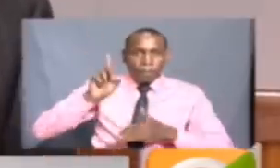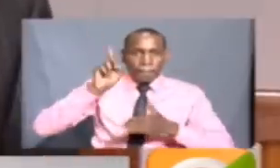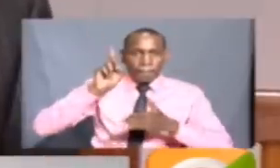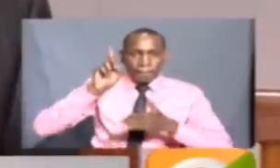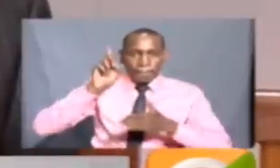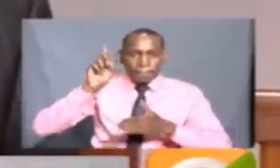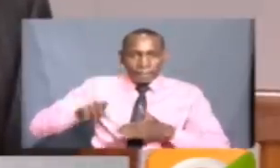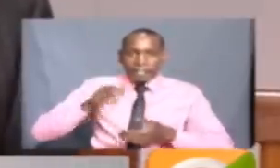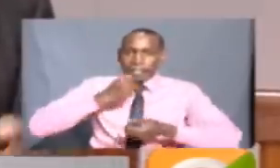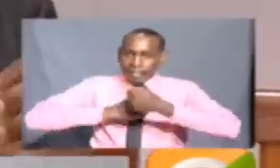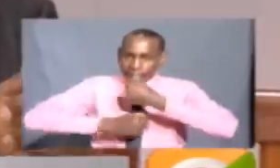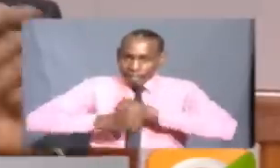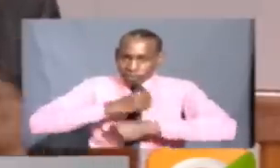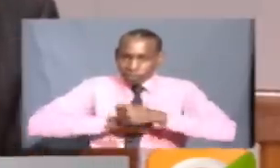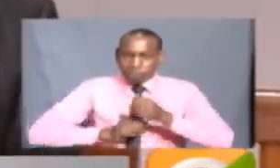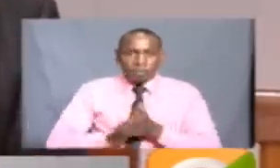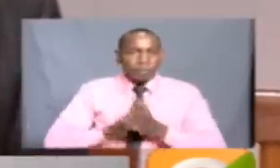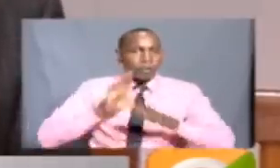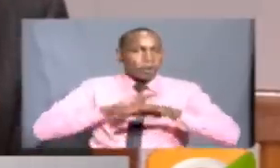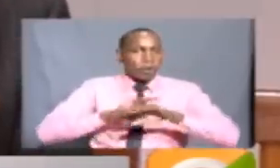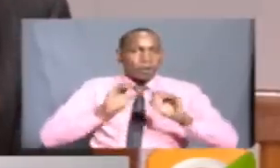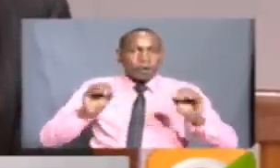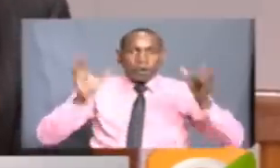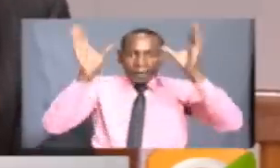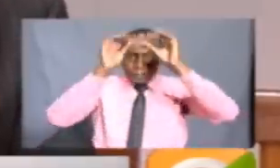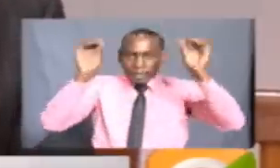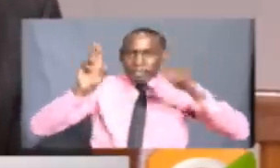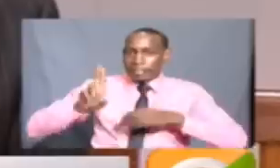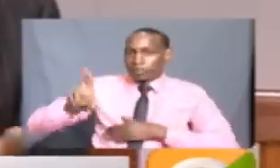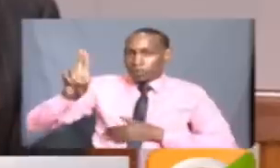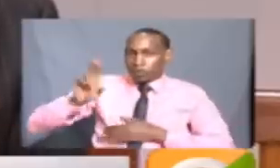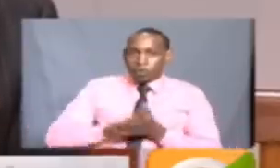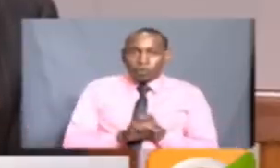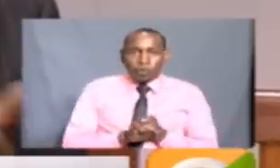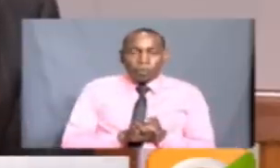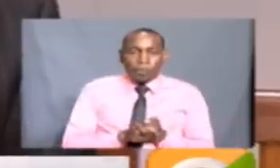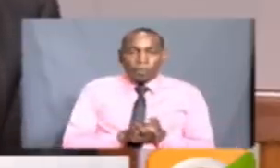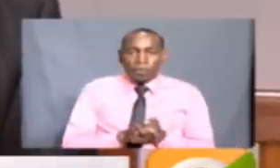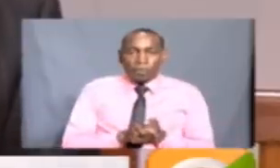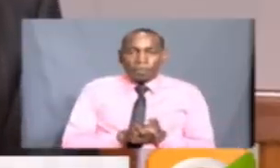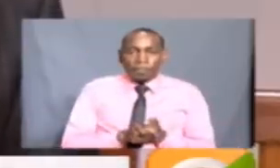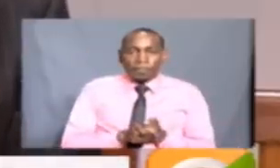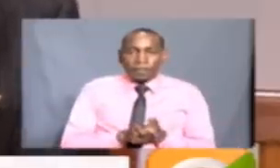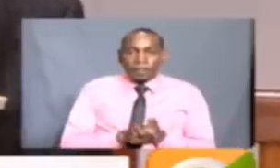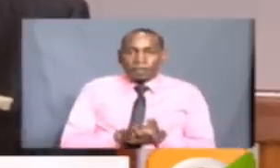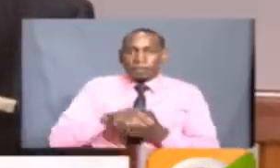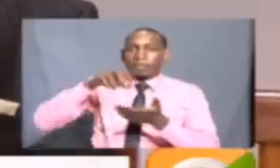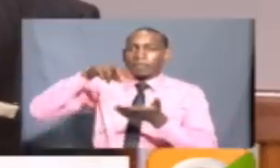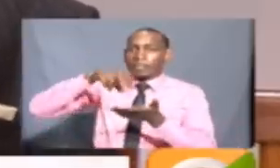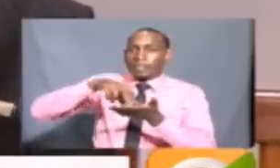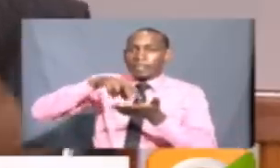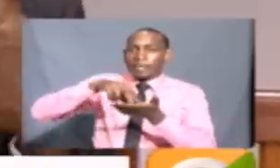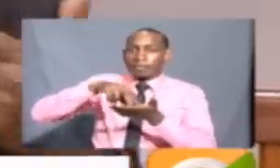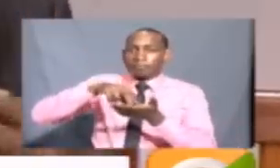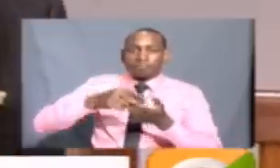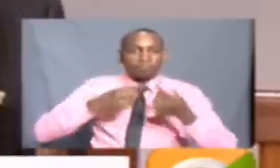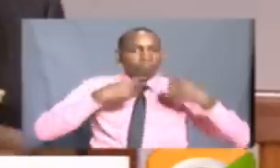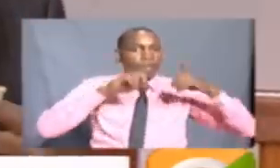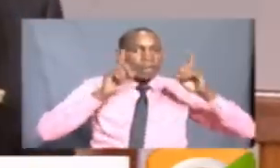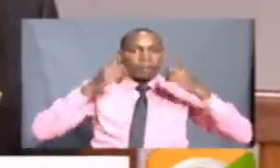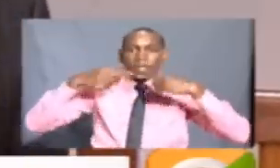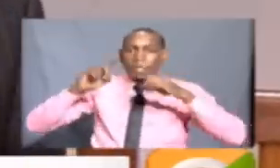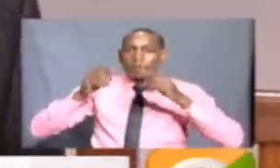pounce. It's not good enough for President Uhuru Kenyatta to stand in Jamhuri Park and talk